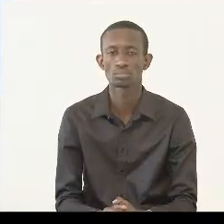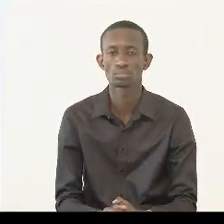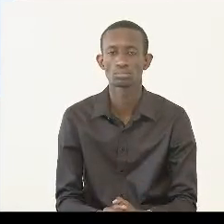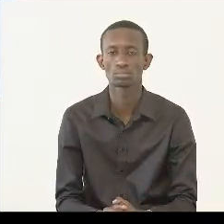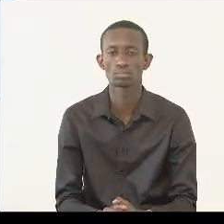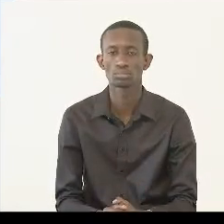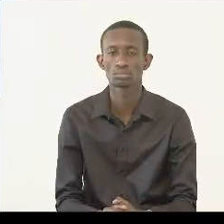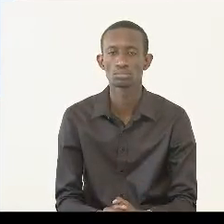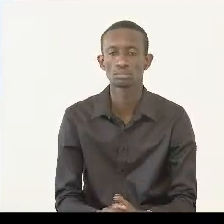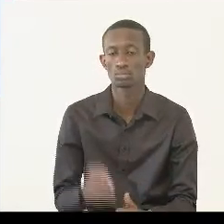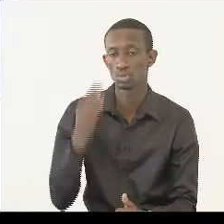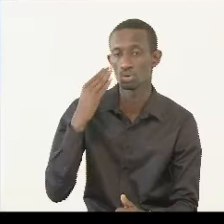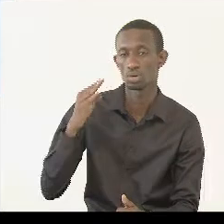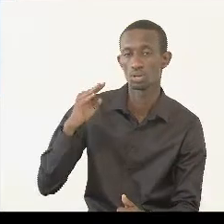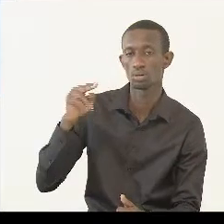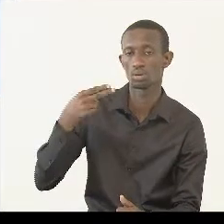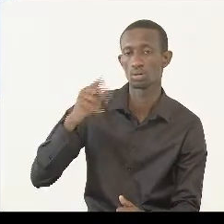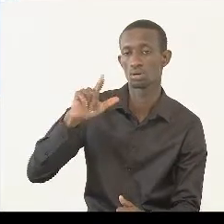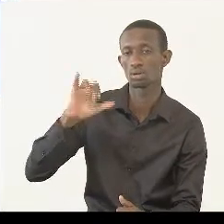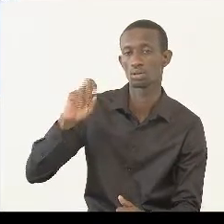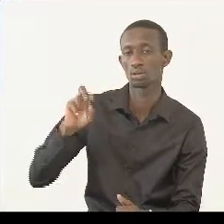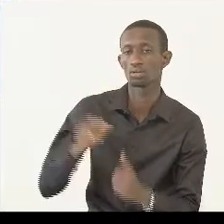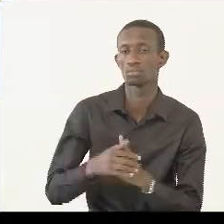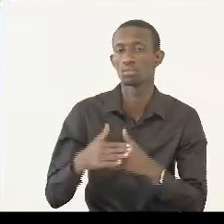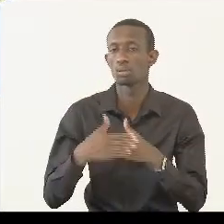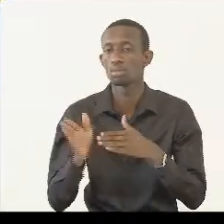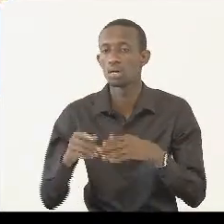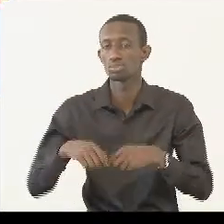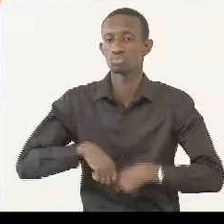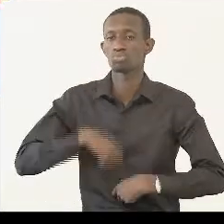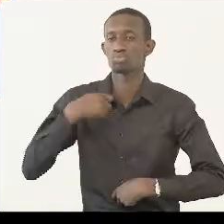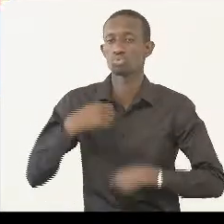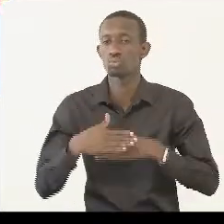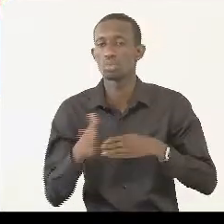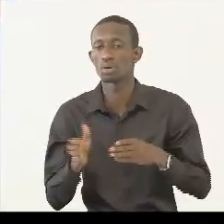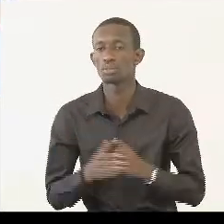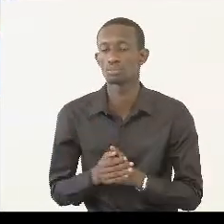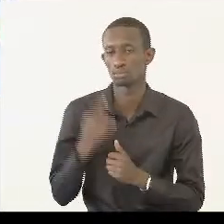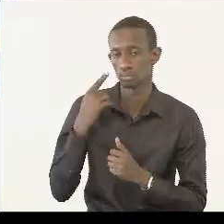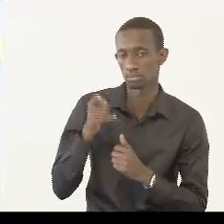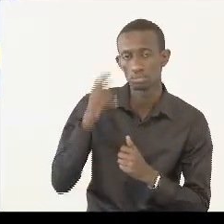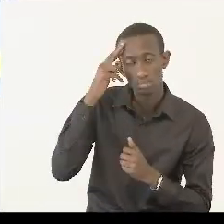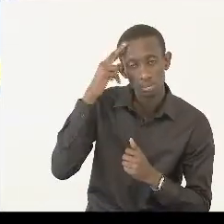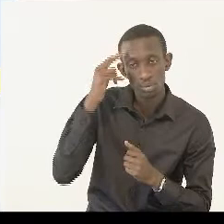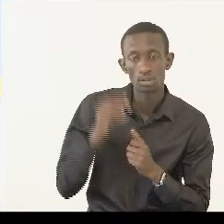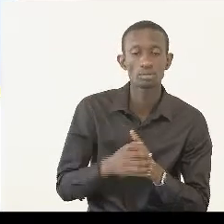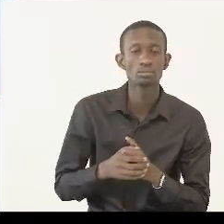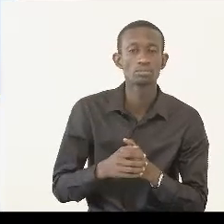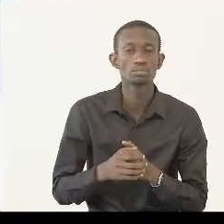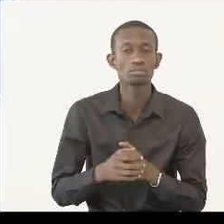You check the helicase enzyme and the way it opens. So you need to remember exactly what we